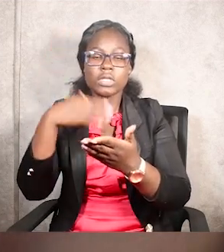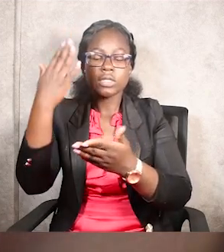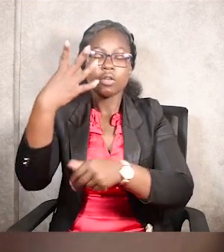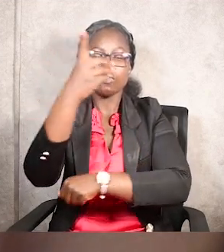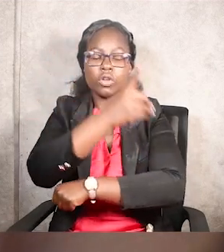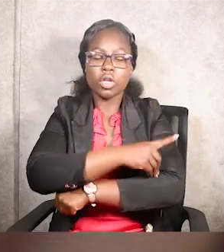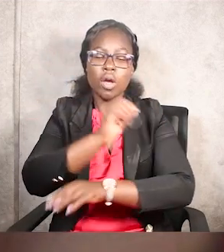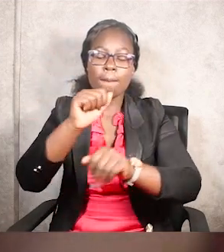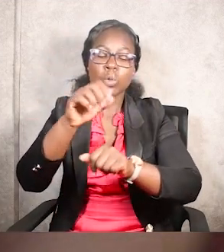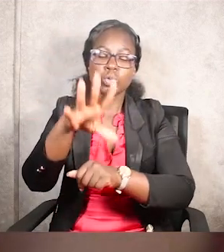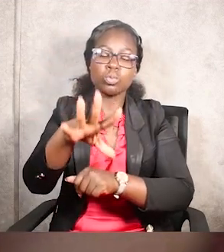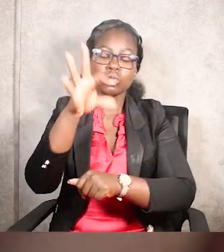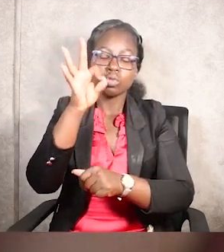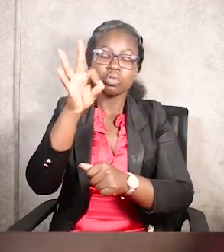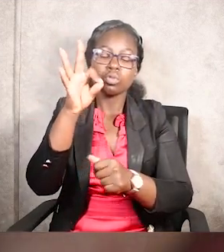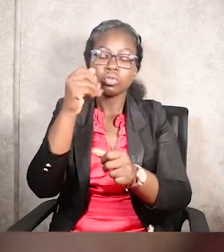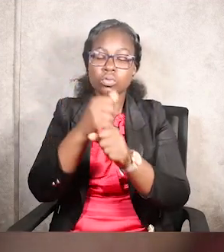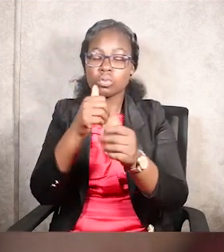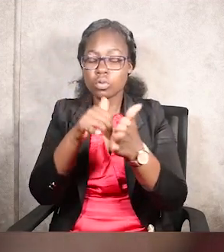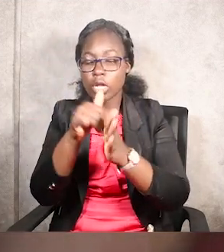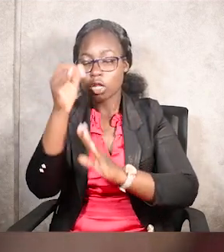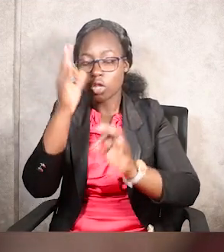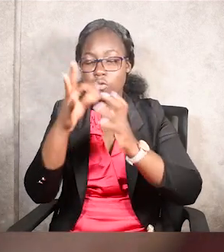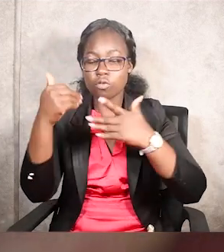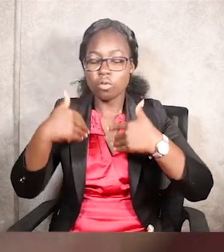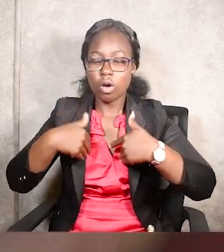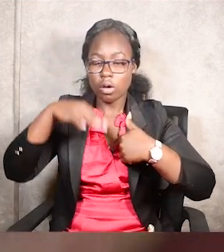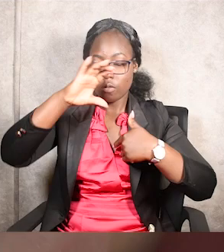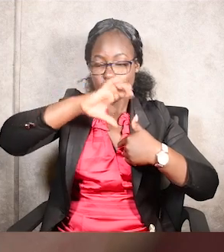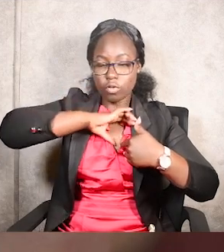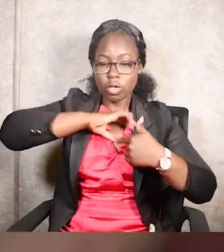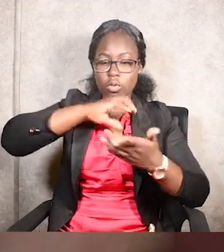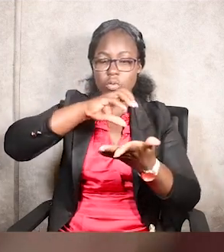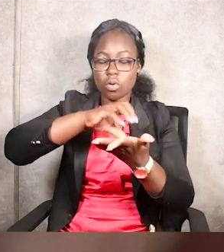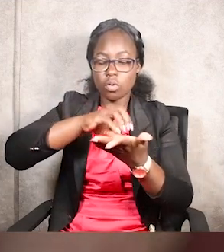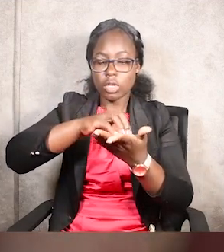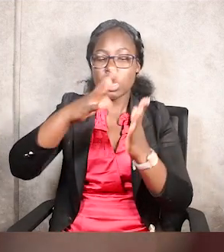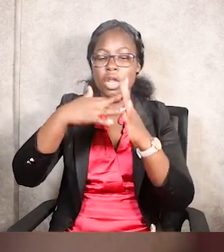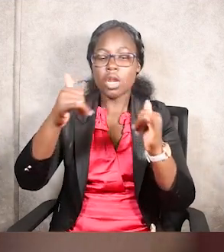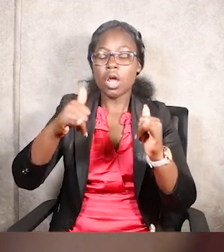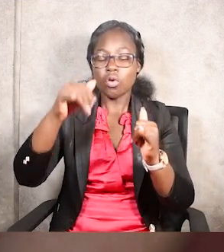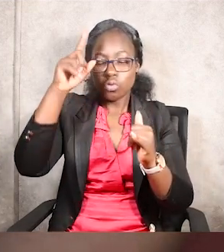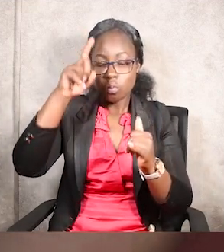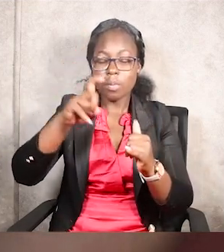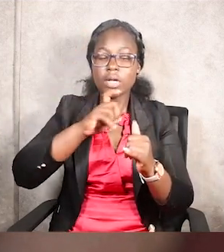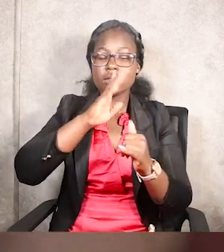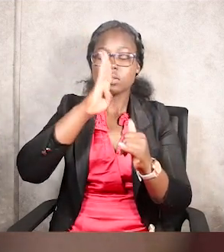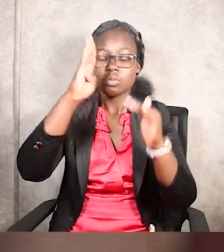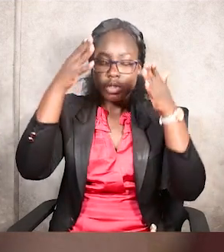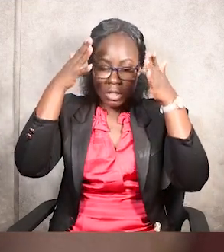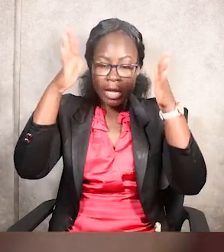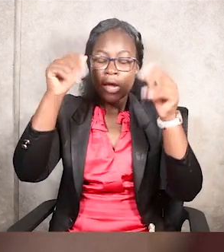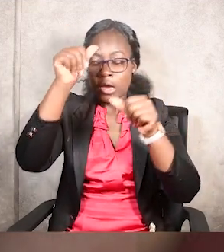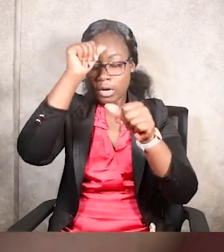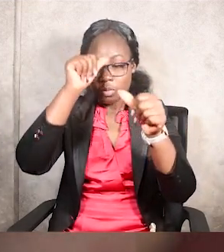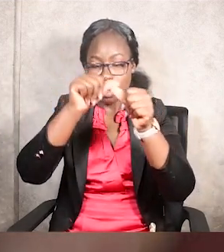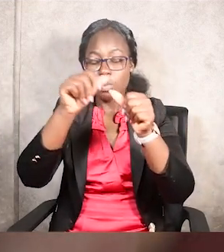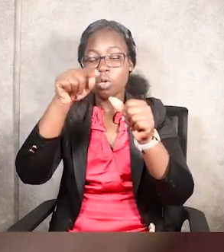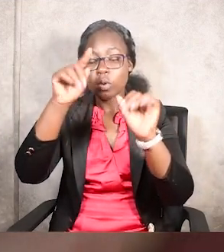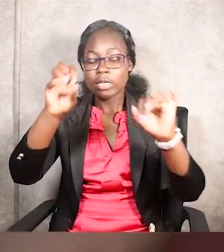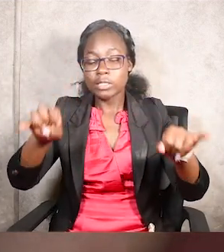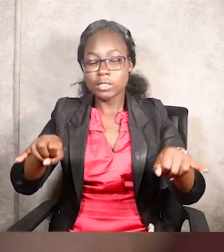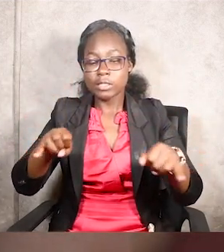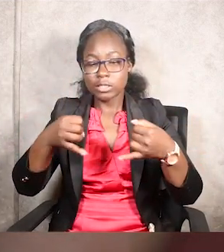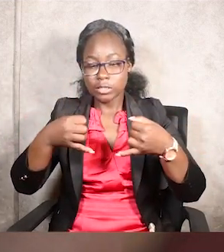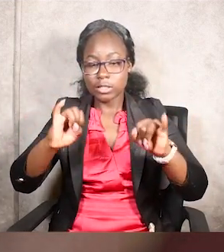day, you can choose to do that when you have your content. So you have to be consistent. Remember, you're trying to